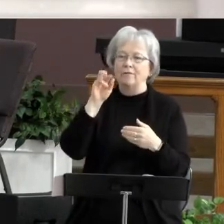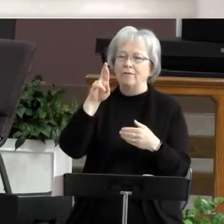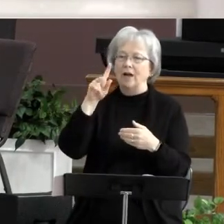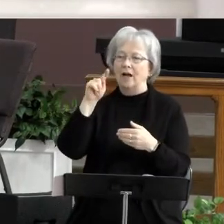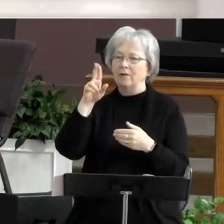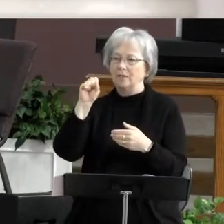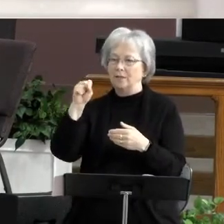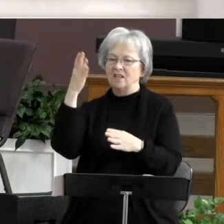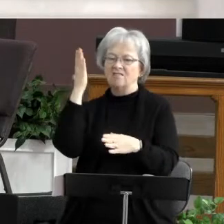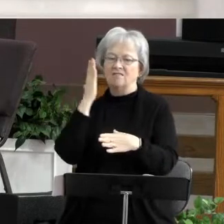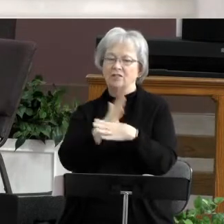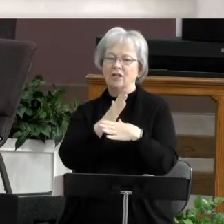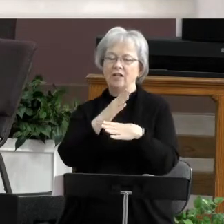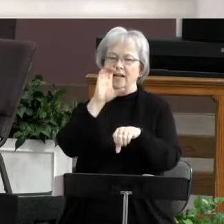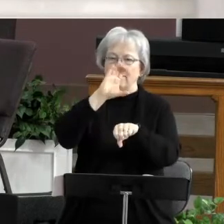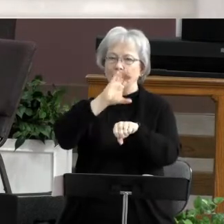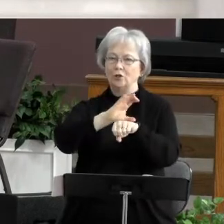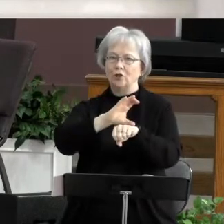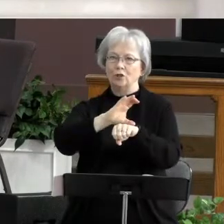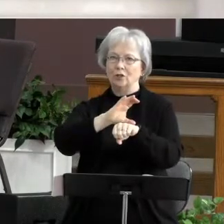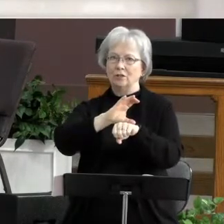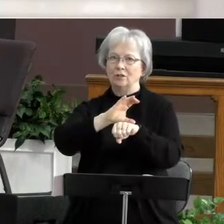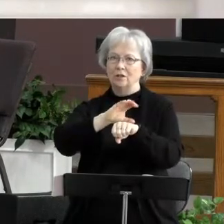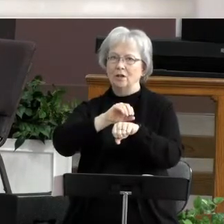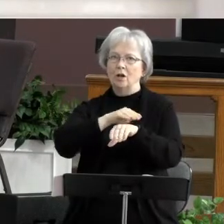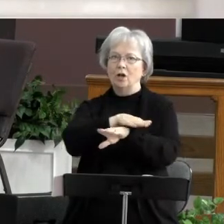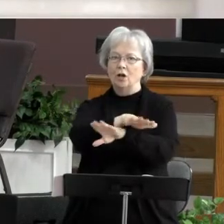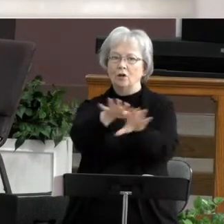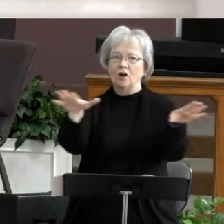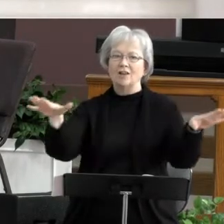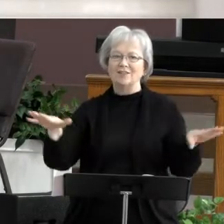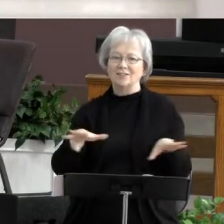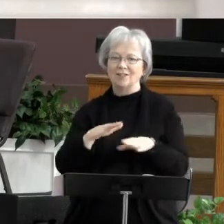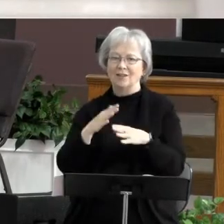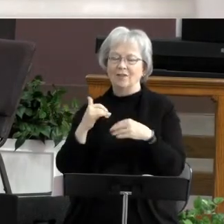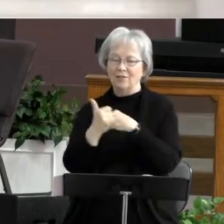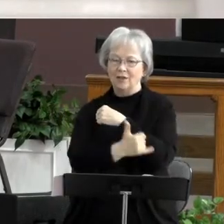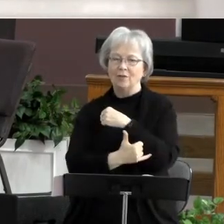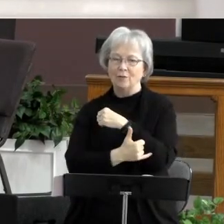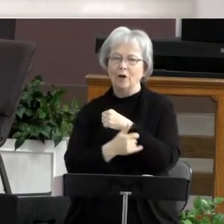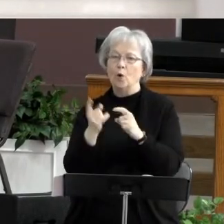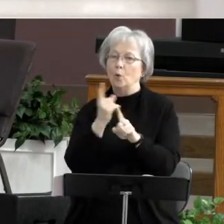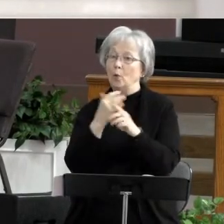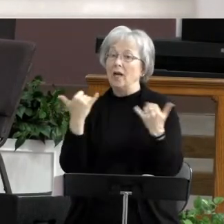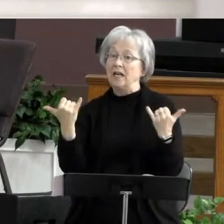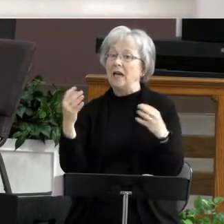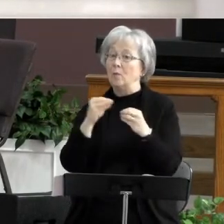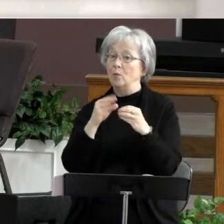and shutting down the churches across this country, right now more than ever,